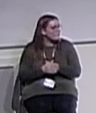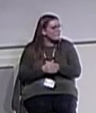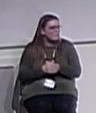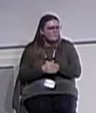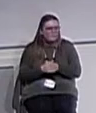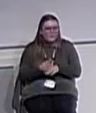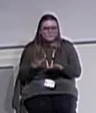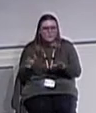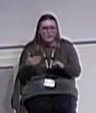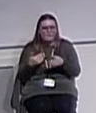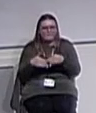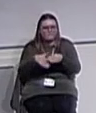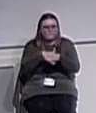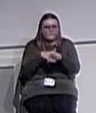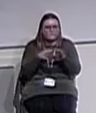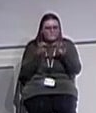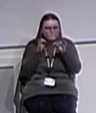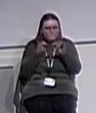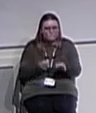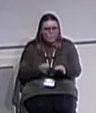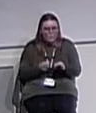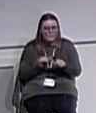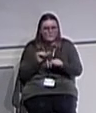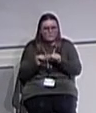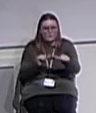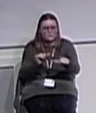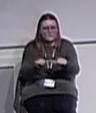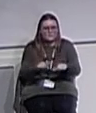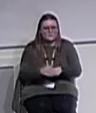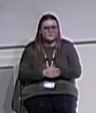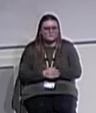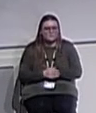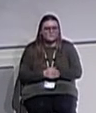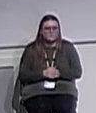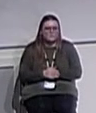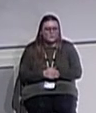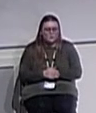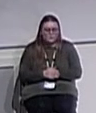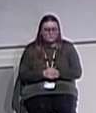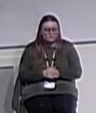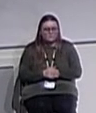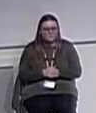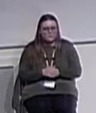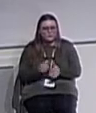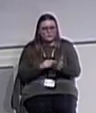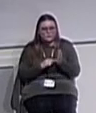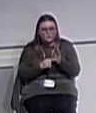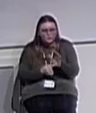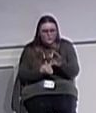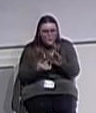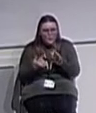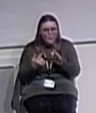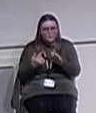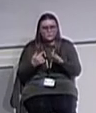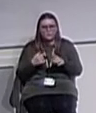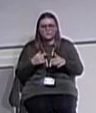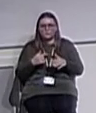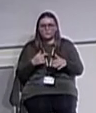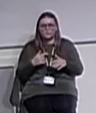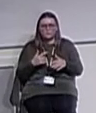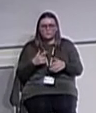formal process of our offer, but it's a really good thing to have done, showing you've had that oomph to do it